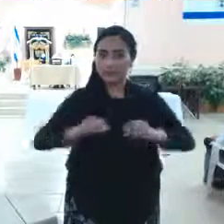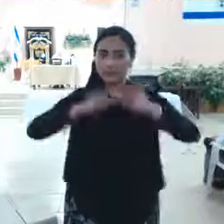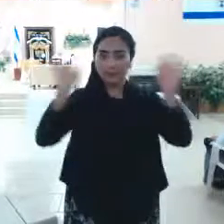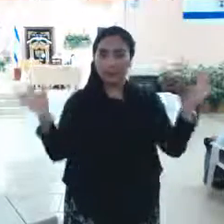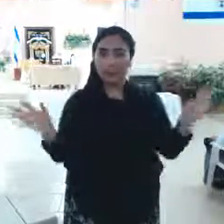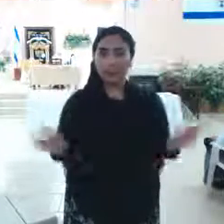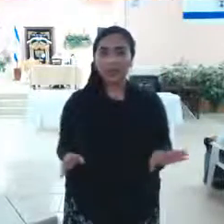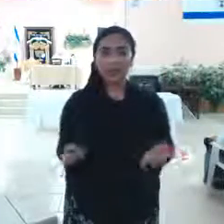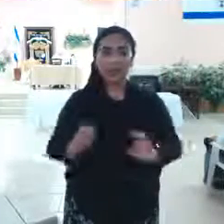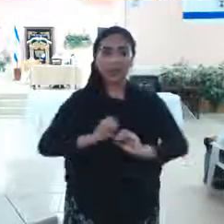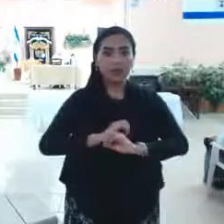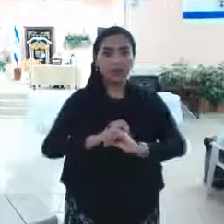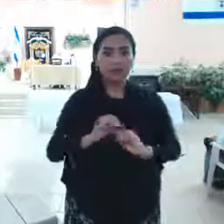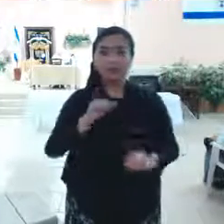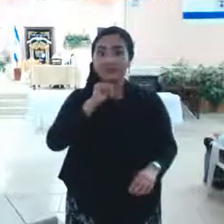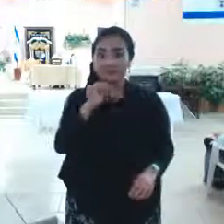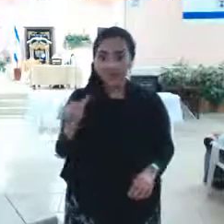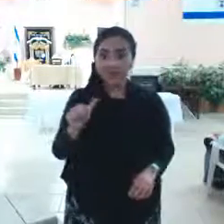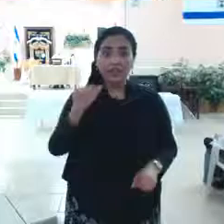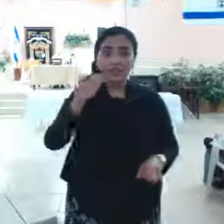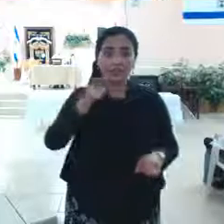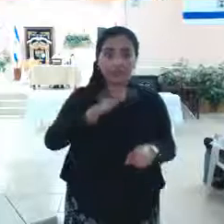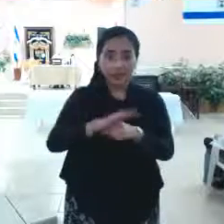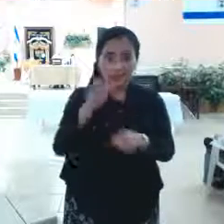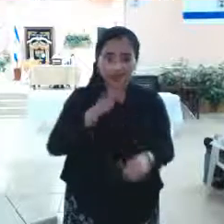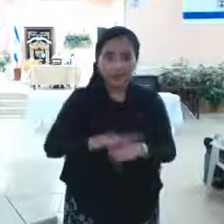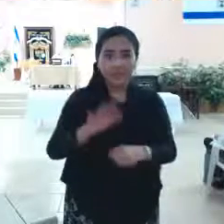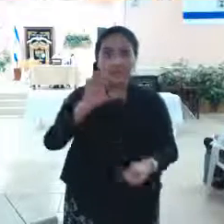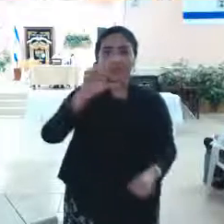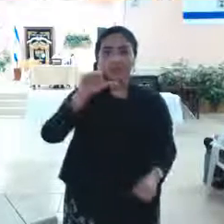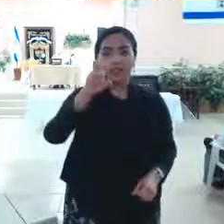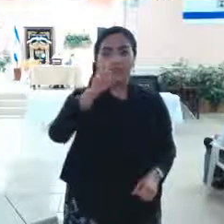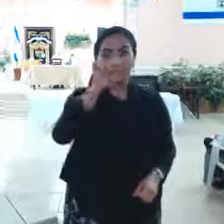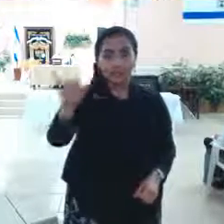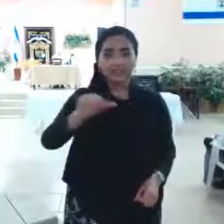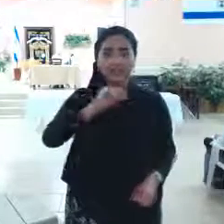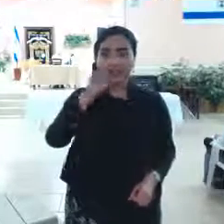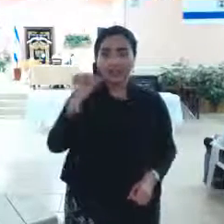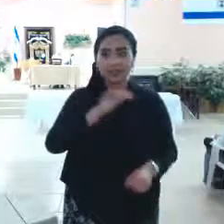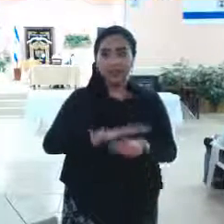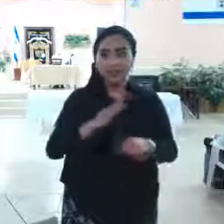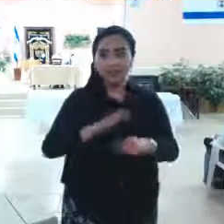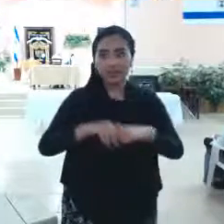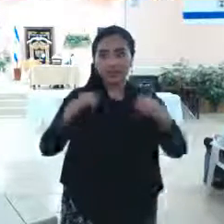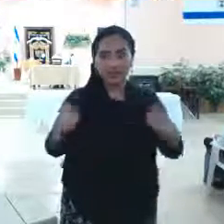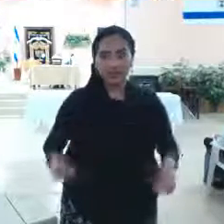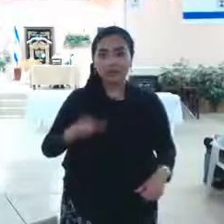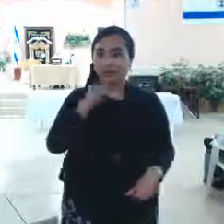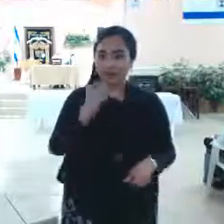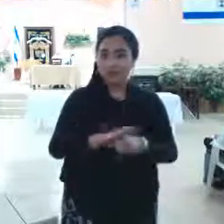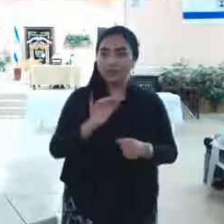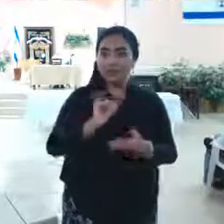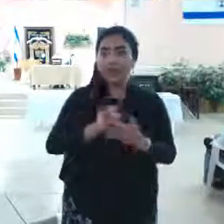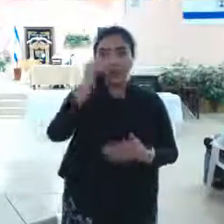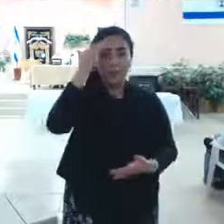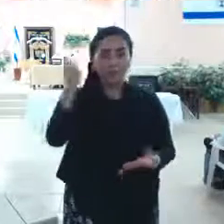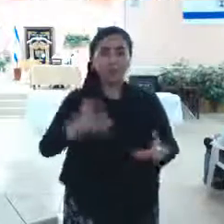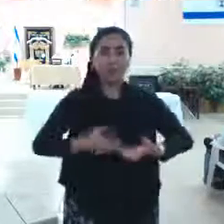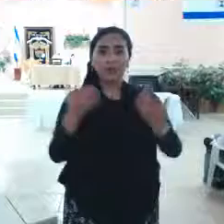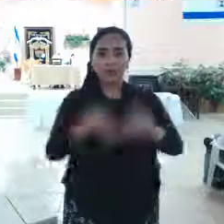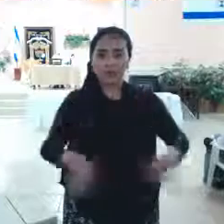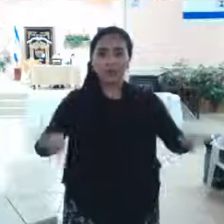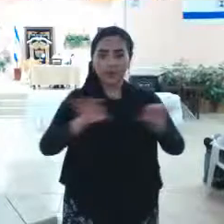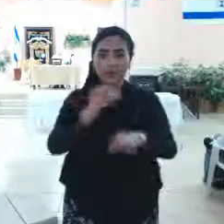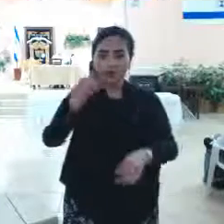clearly explained here, there were not enough Levites, there were not enough Kohanim. That's why it's